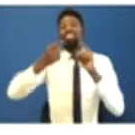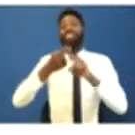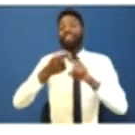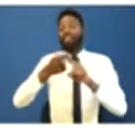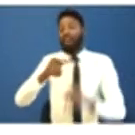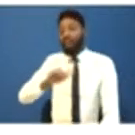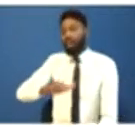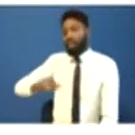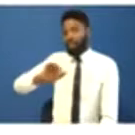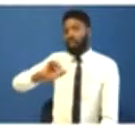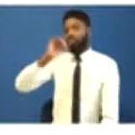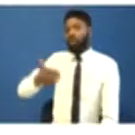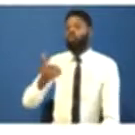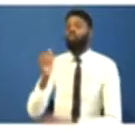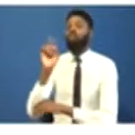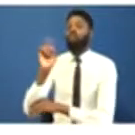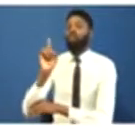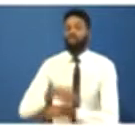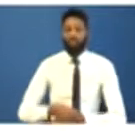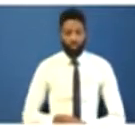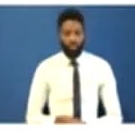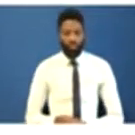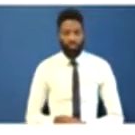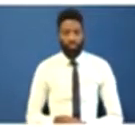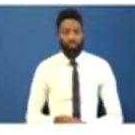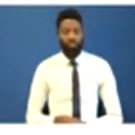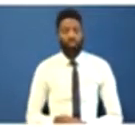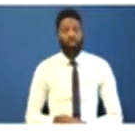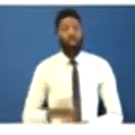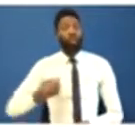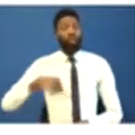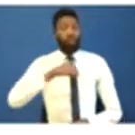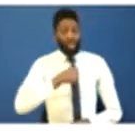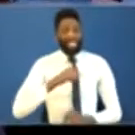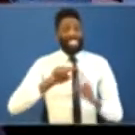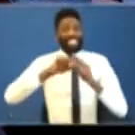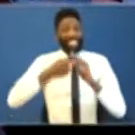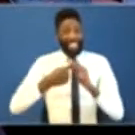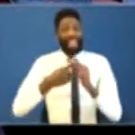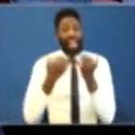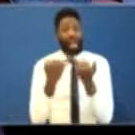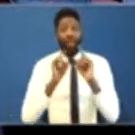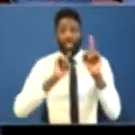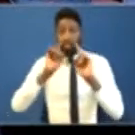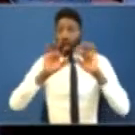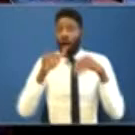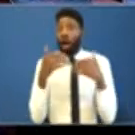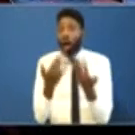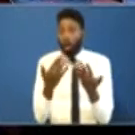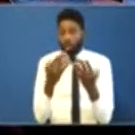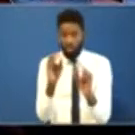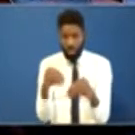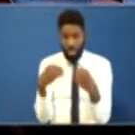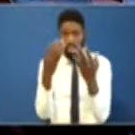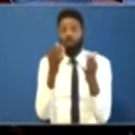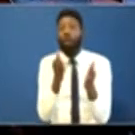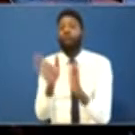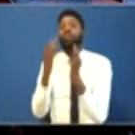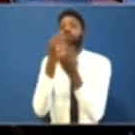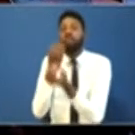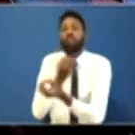city of nairobi and we begin this debate by just giving you a chance to tell